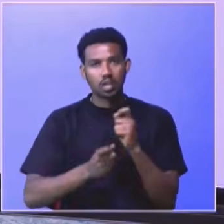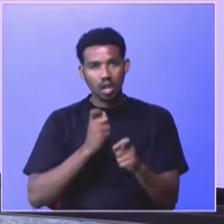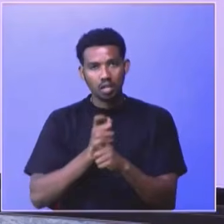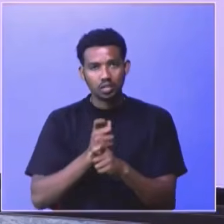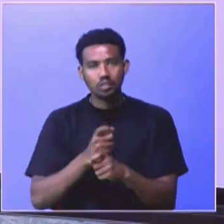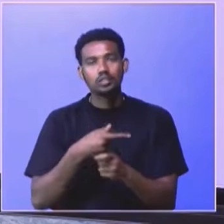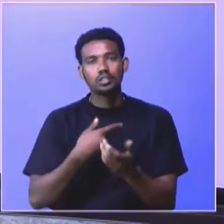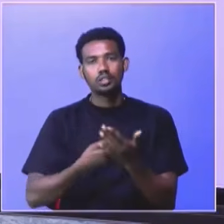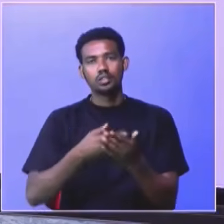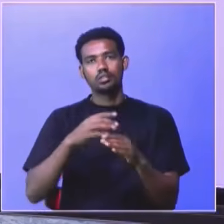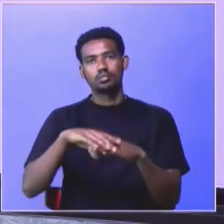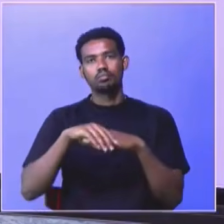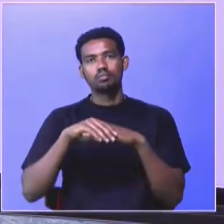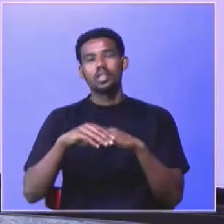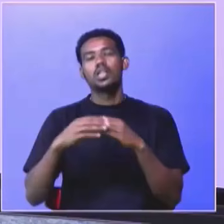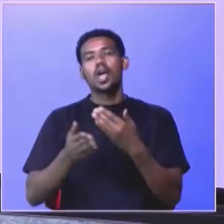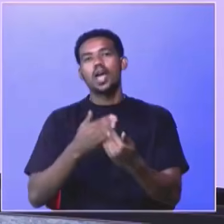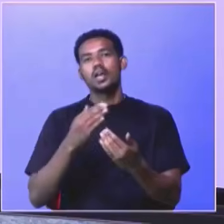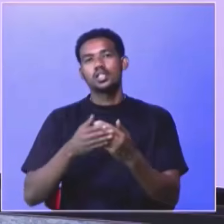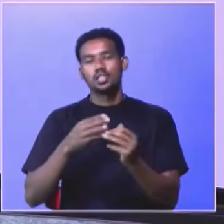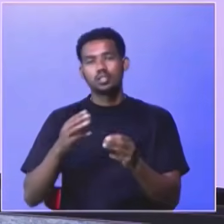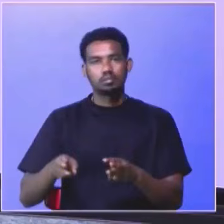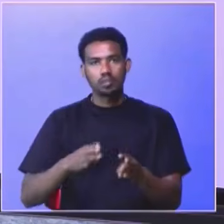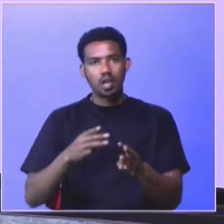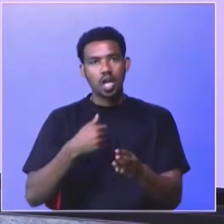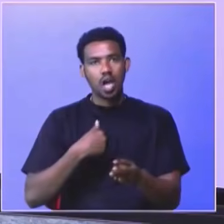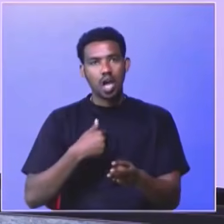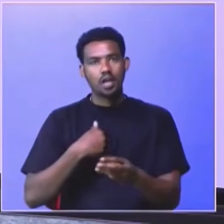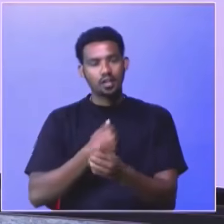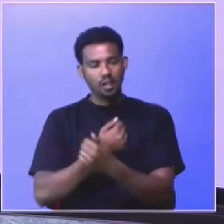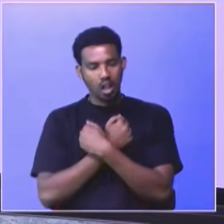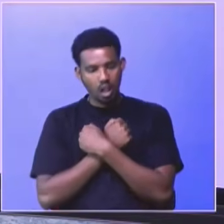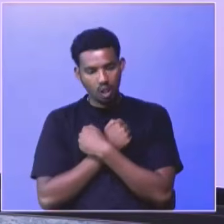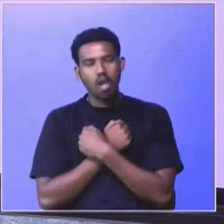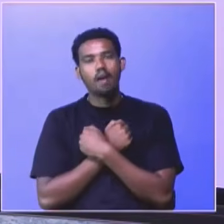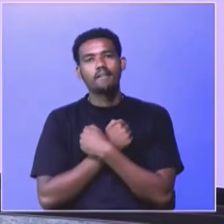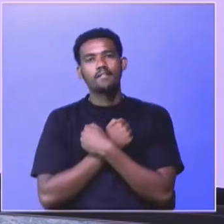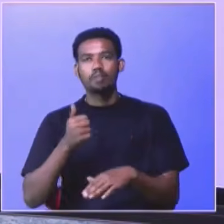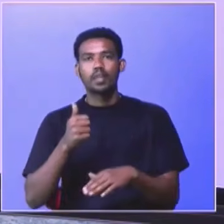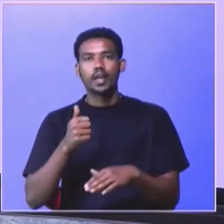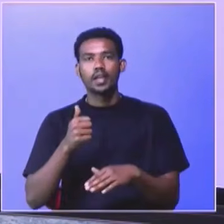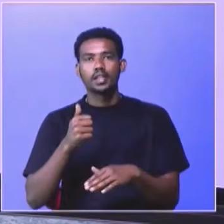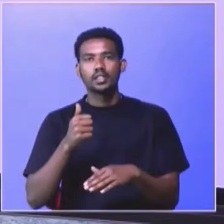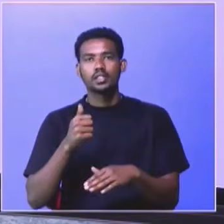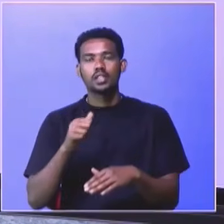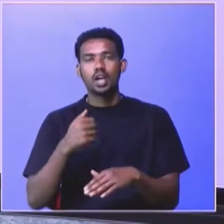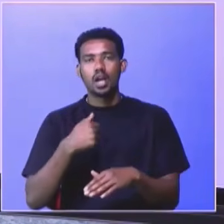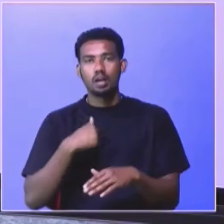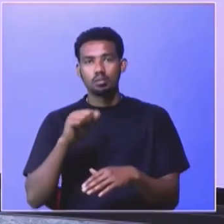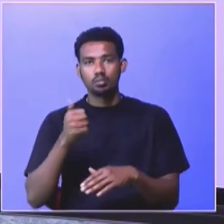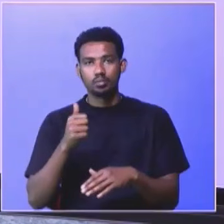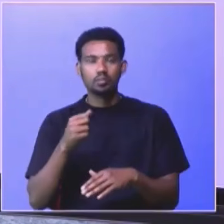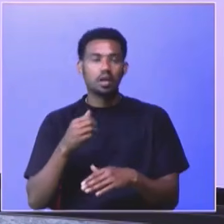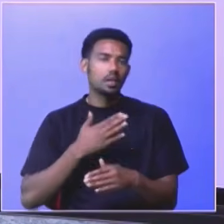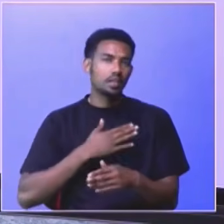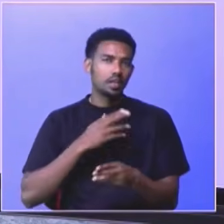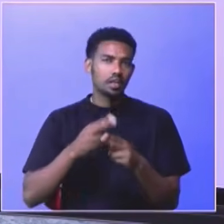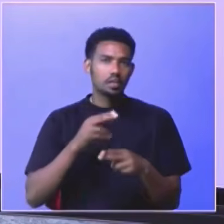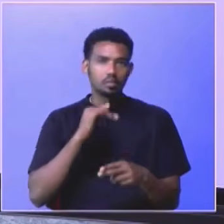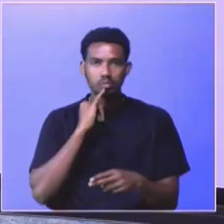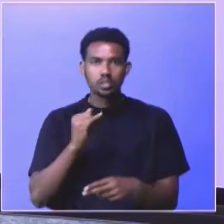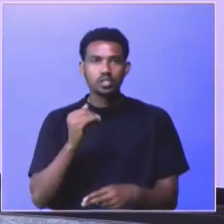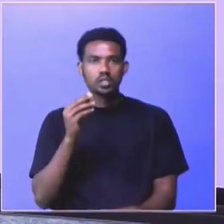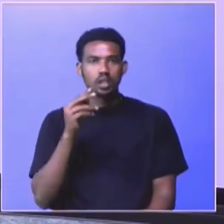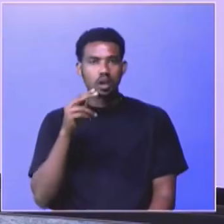easy method. So, by saying, I would love to introduce myself. My name is Hannah. I